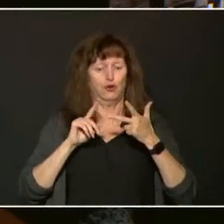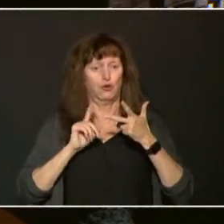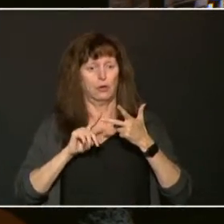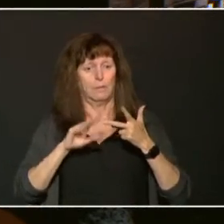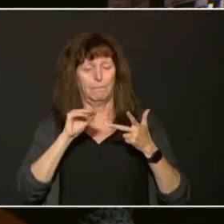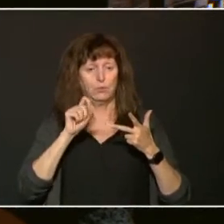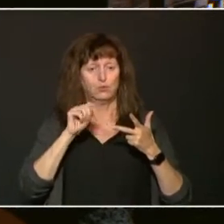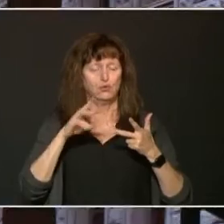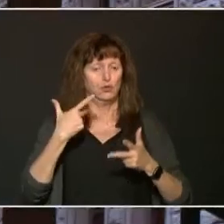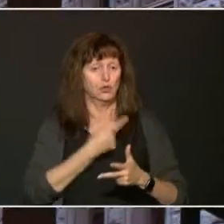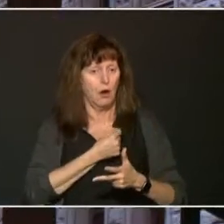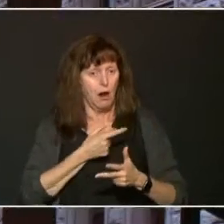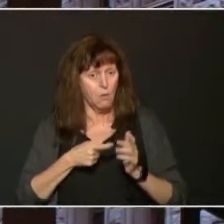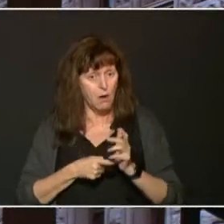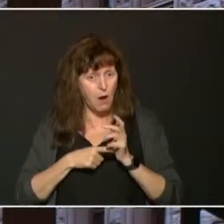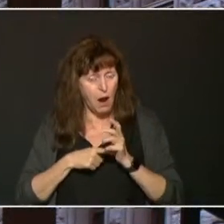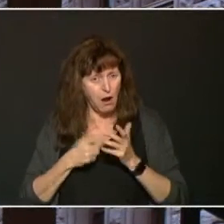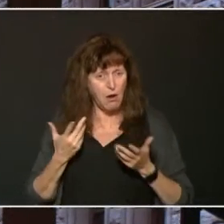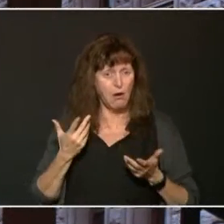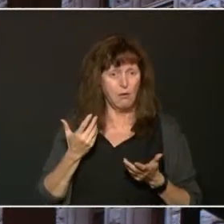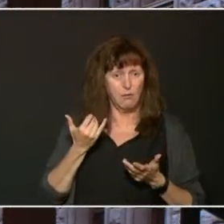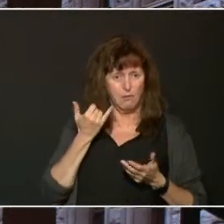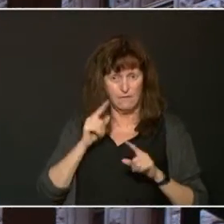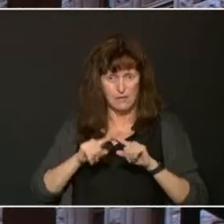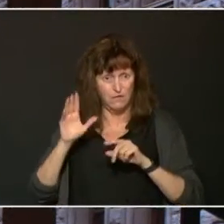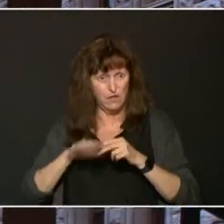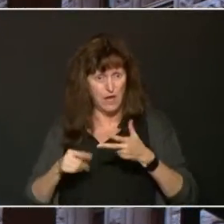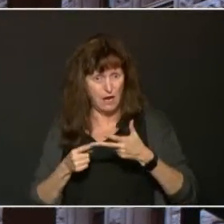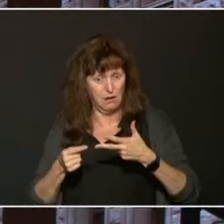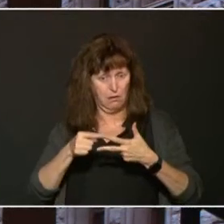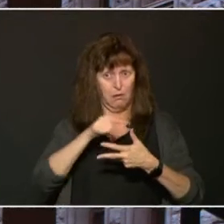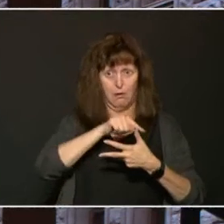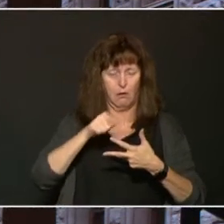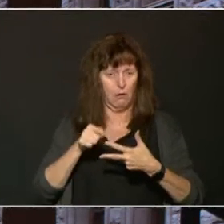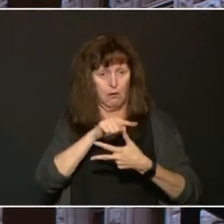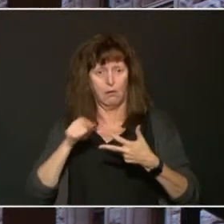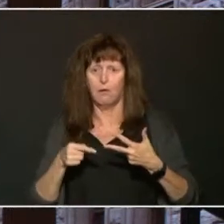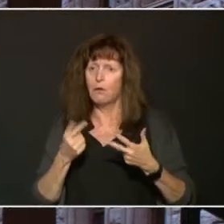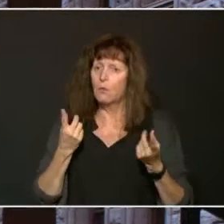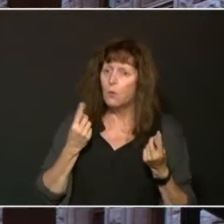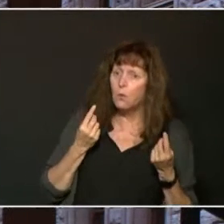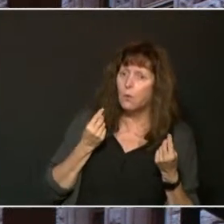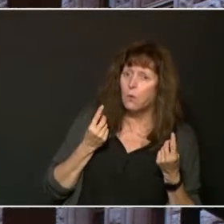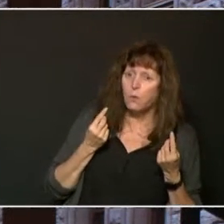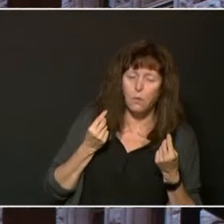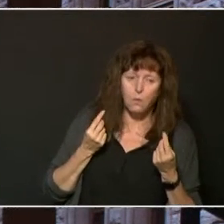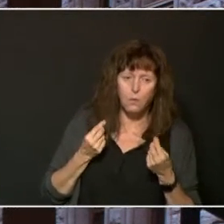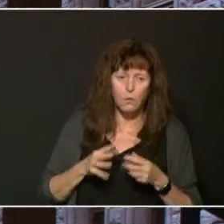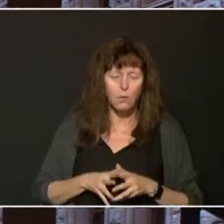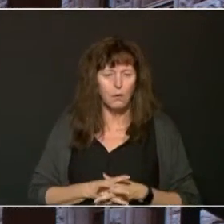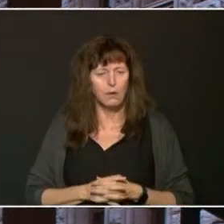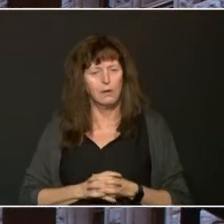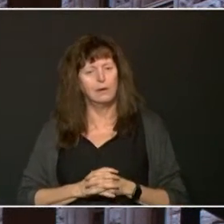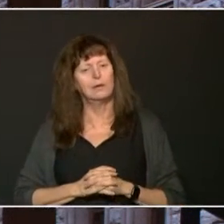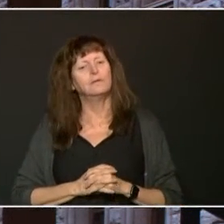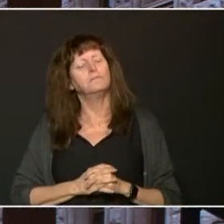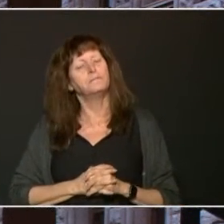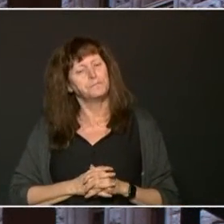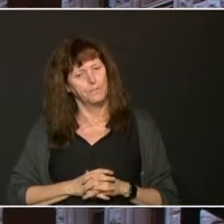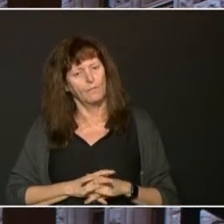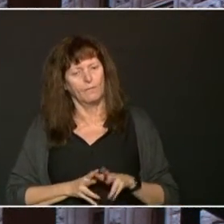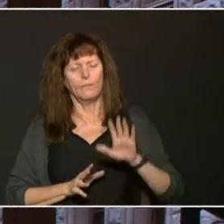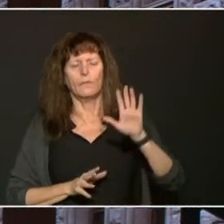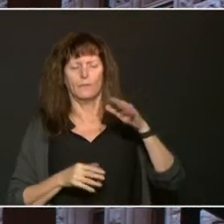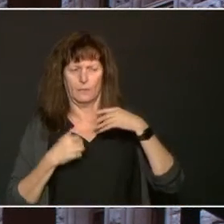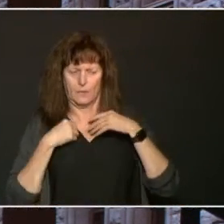respond. The boosters would mainly be for those that are immune suppressed, those that are undergoing cancer therapy, or those